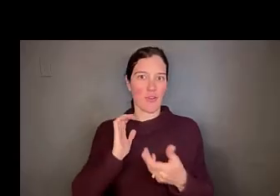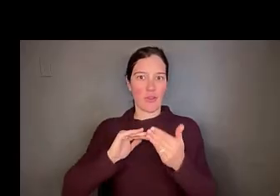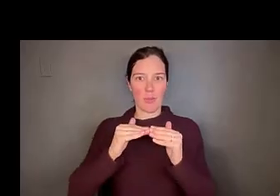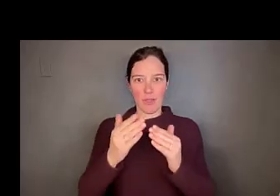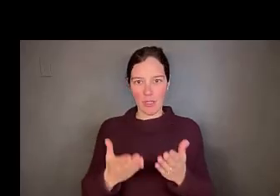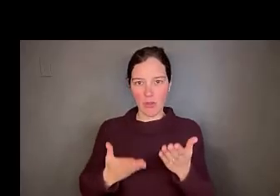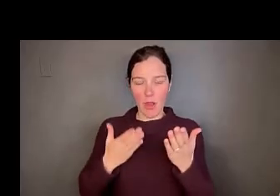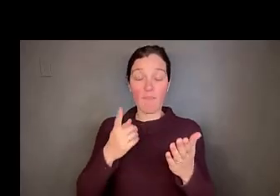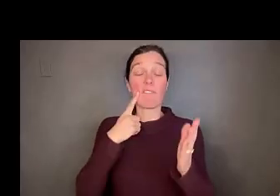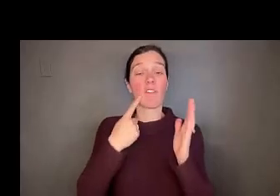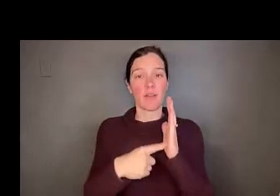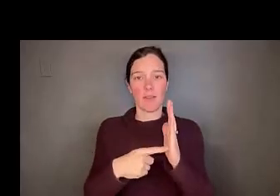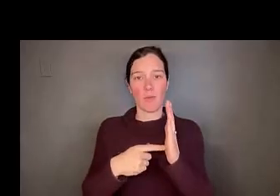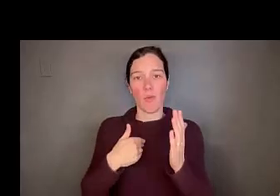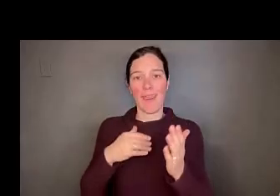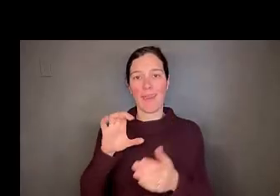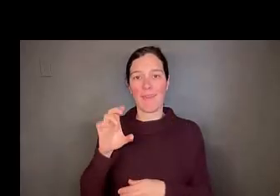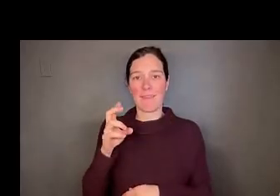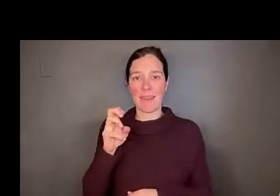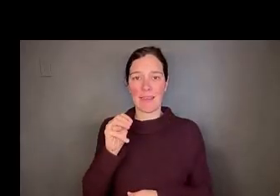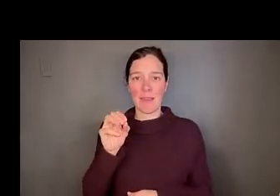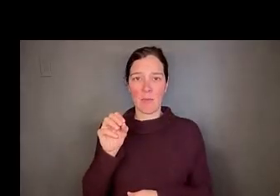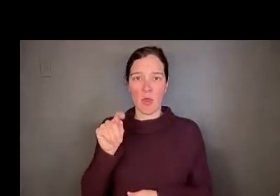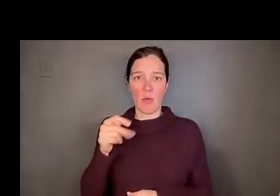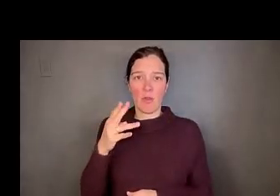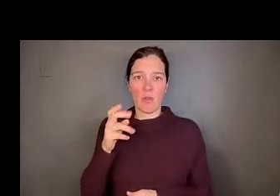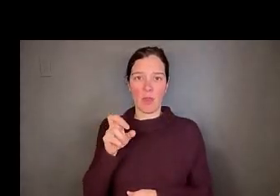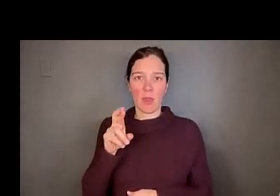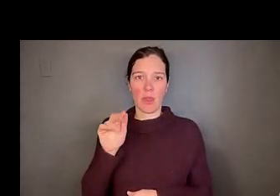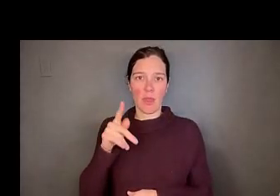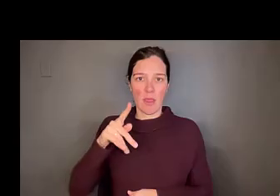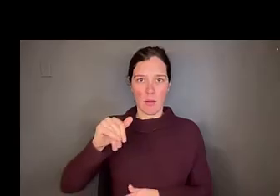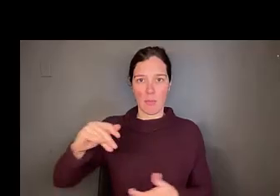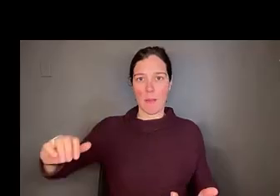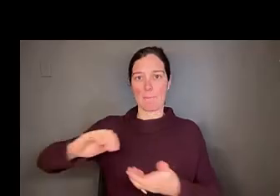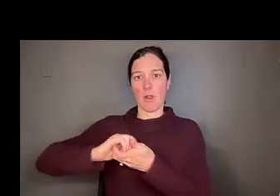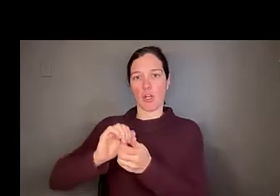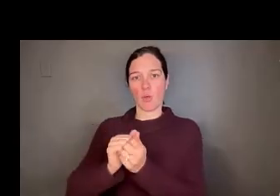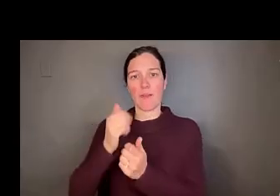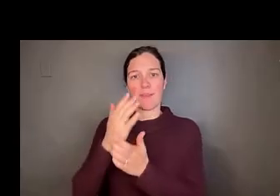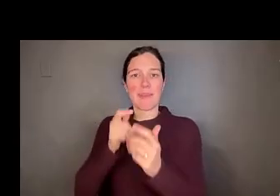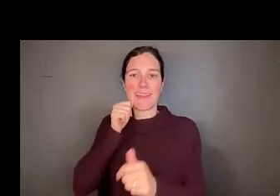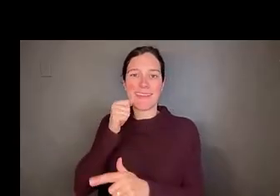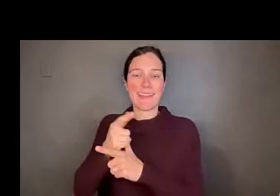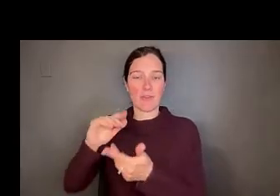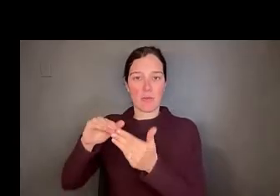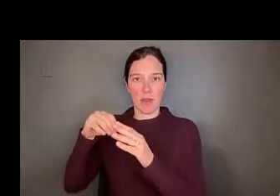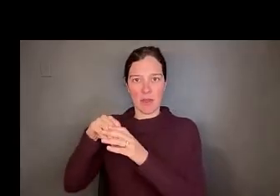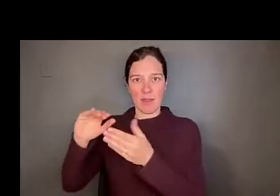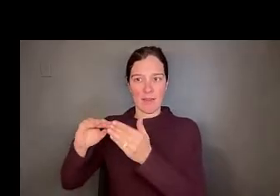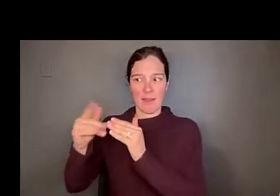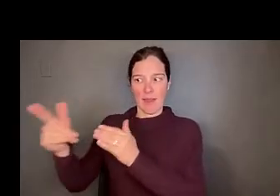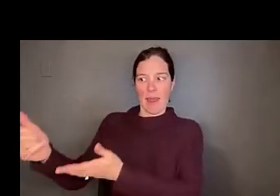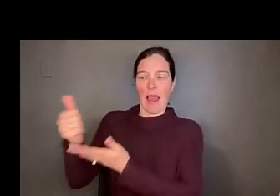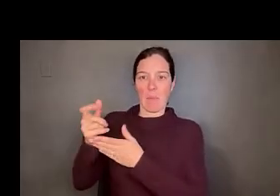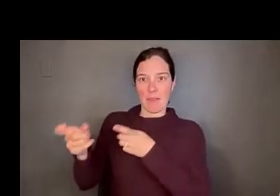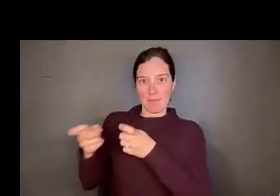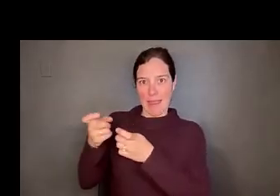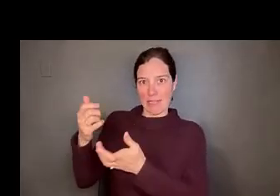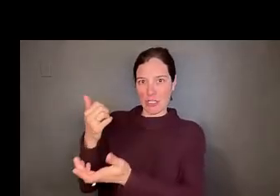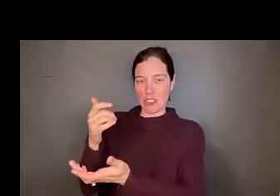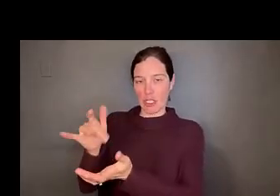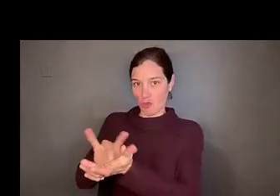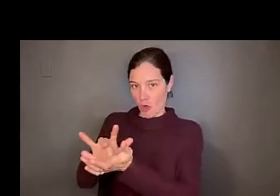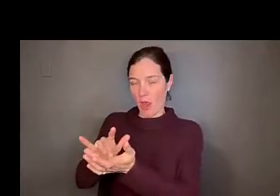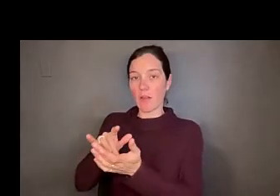example, we do chemotherapy now in partnership with some of our system partners in the city who help us manage the drugs, but that